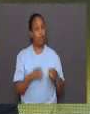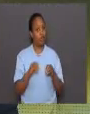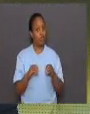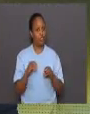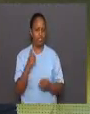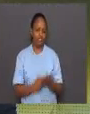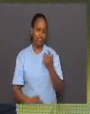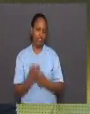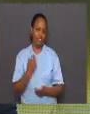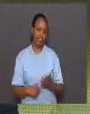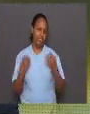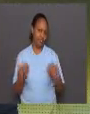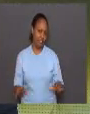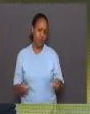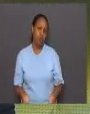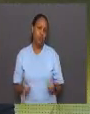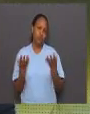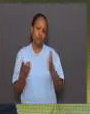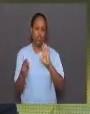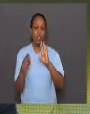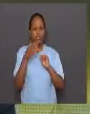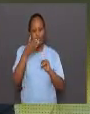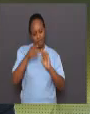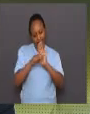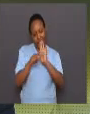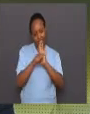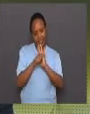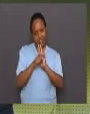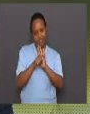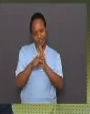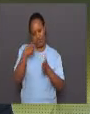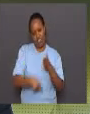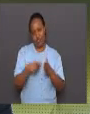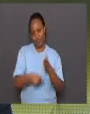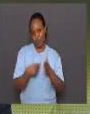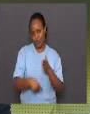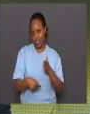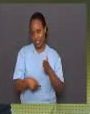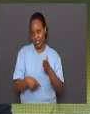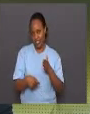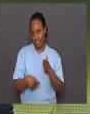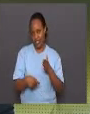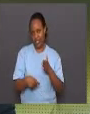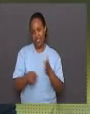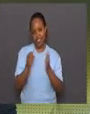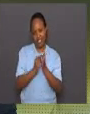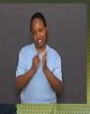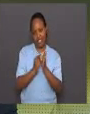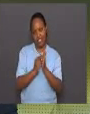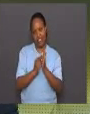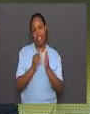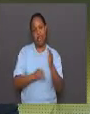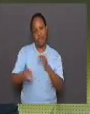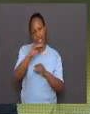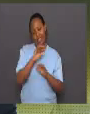Students, we have discussed a number of negative consequences that arise from